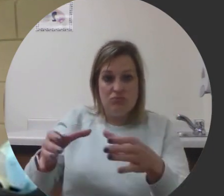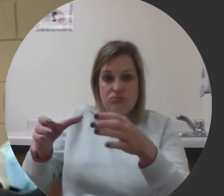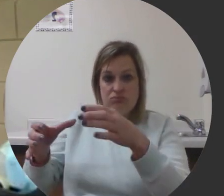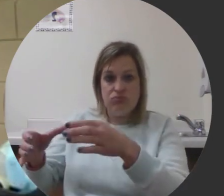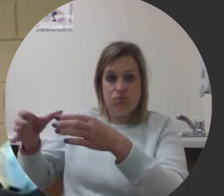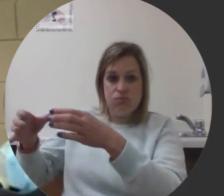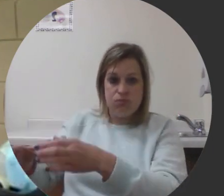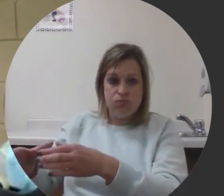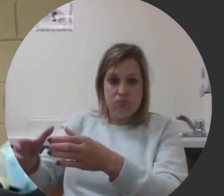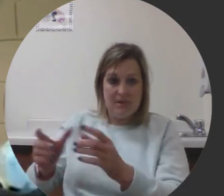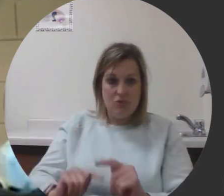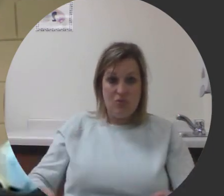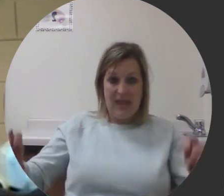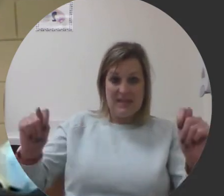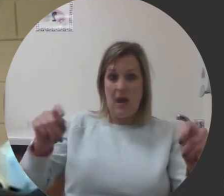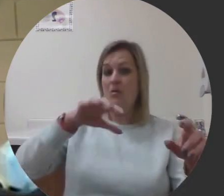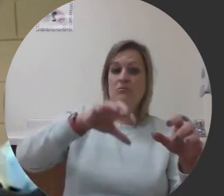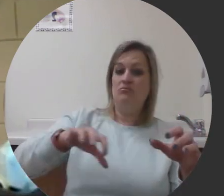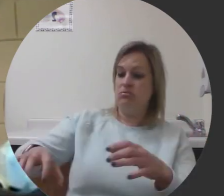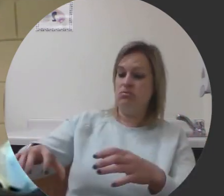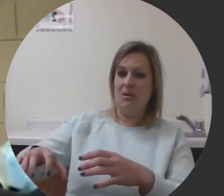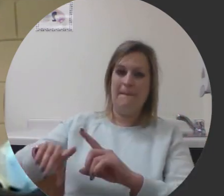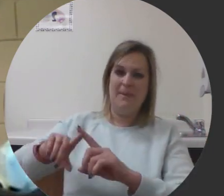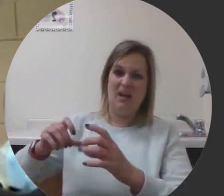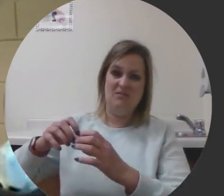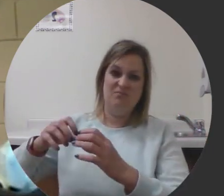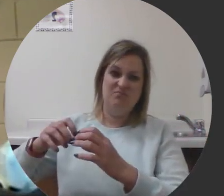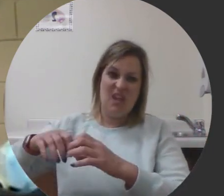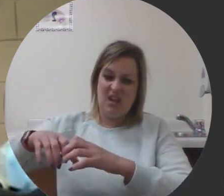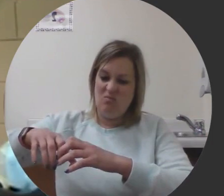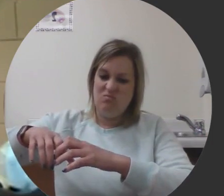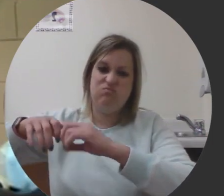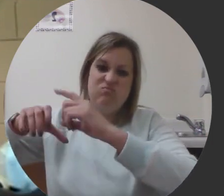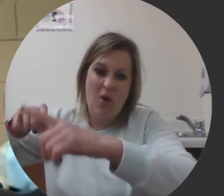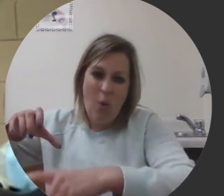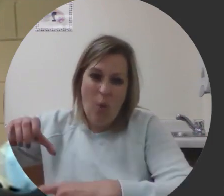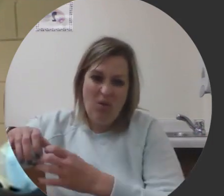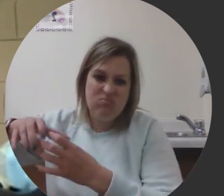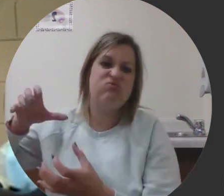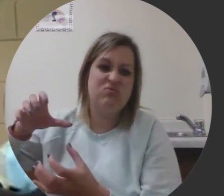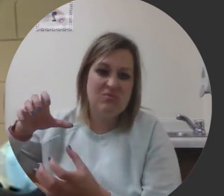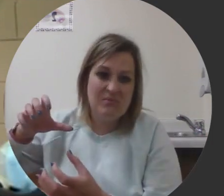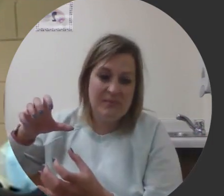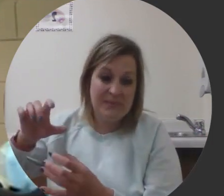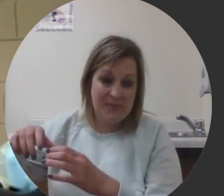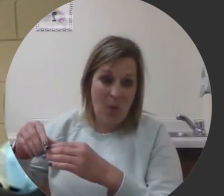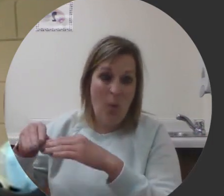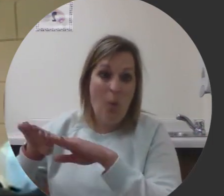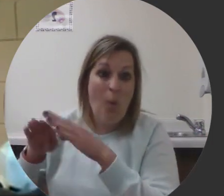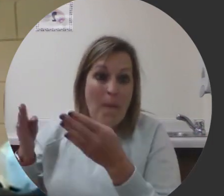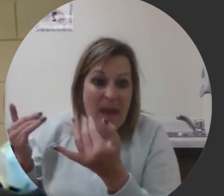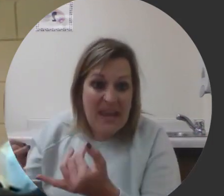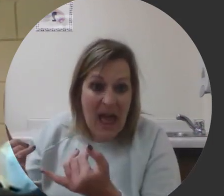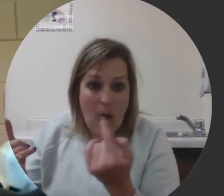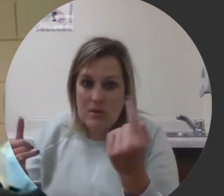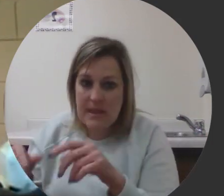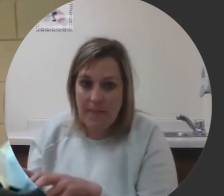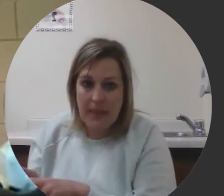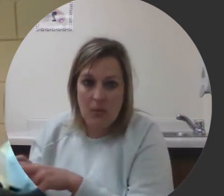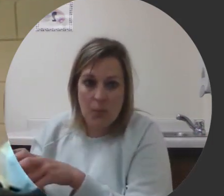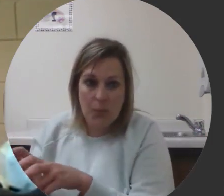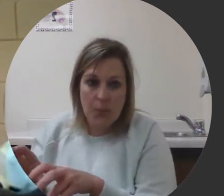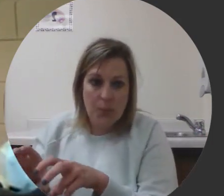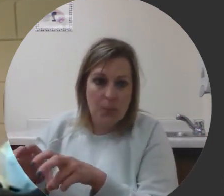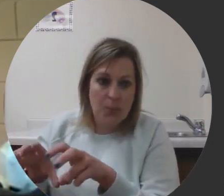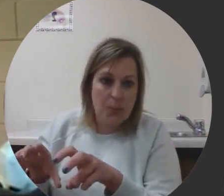like a sunken wreck. Wrecked it was, too, with a gaping hole in one side where something had emerged. At the other